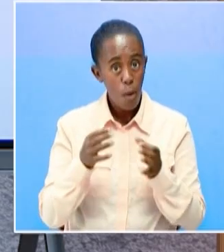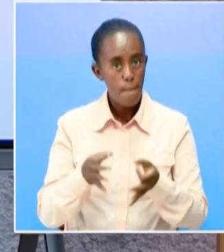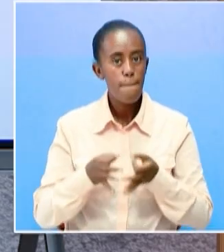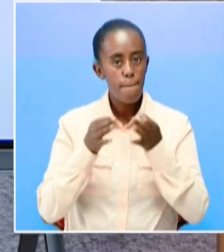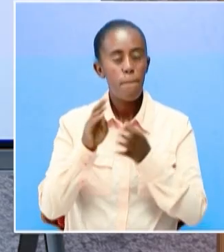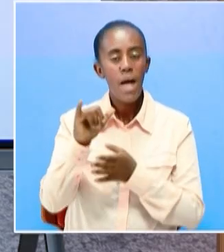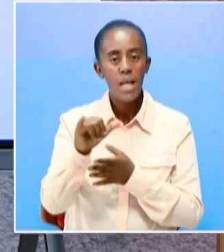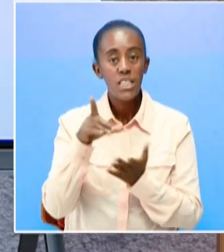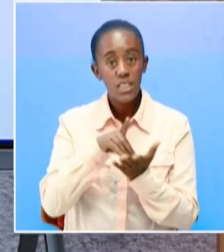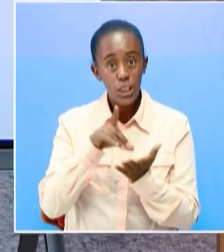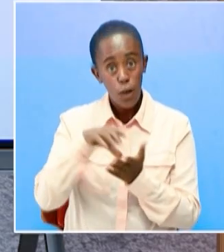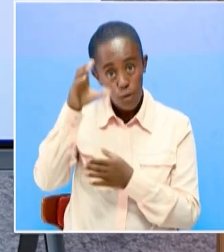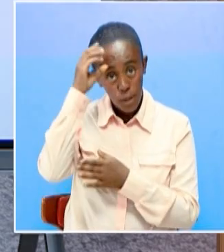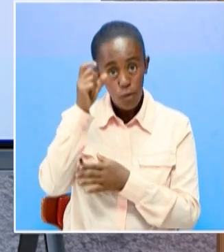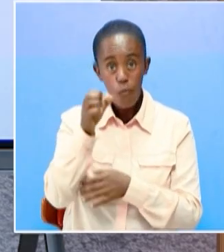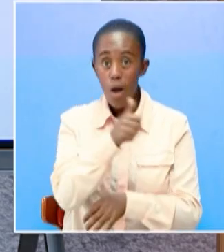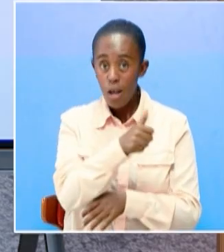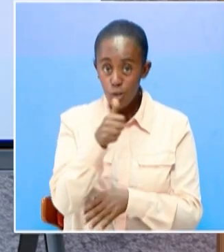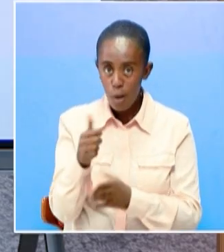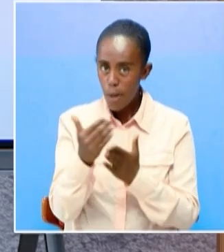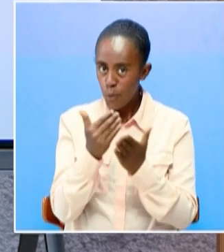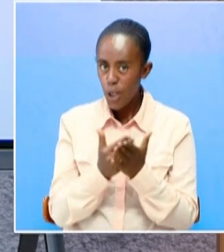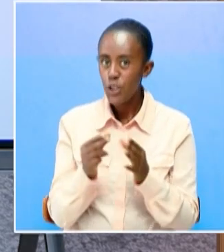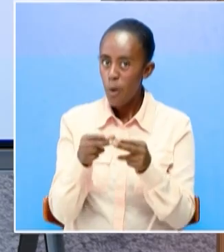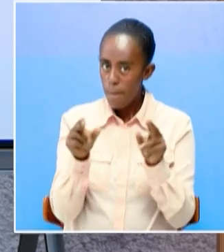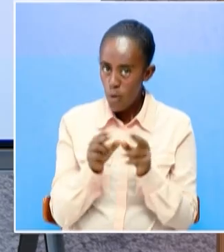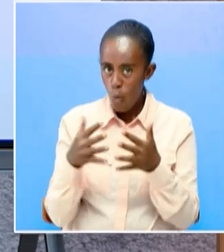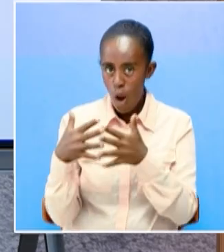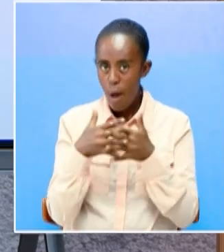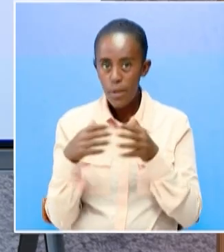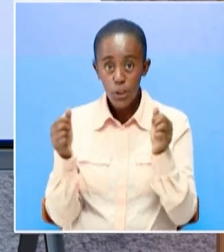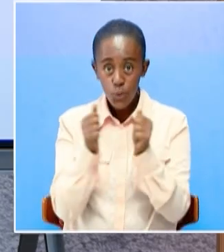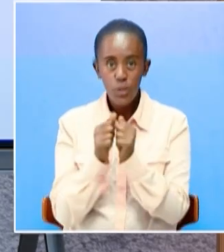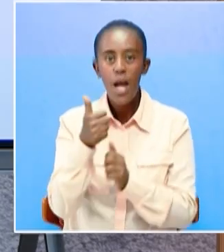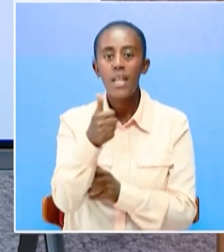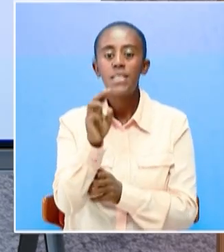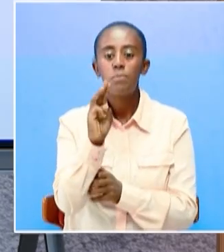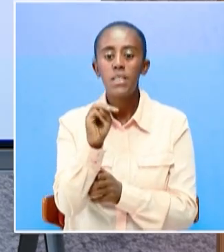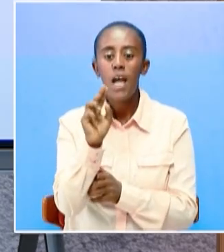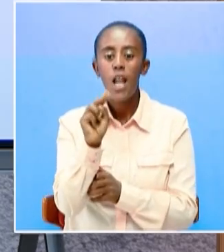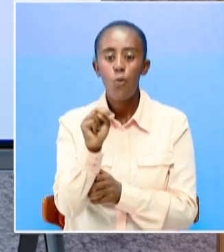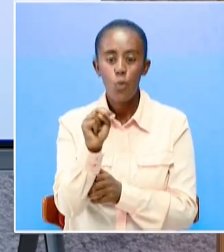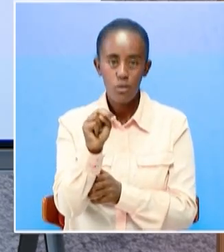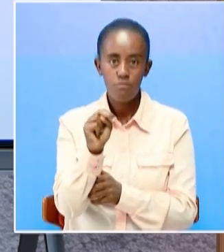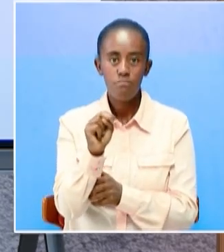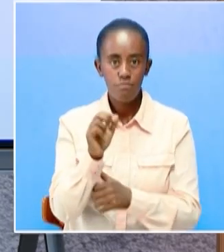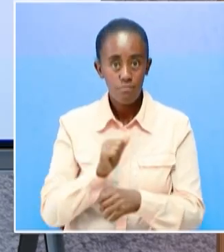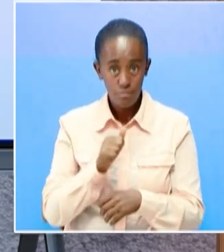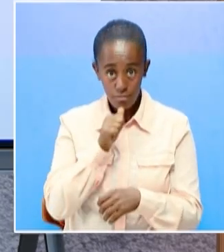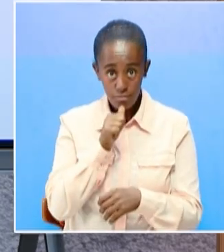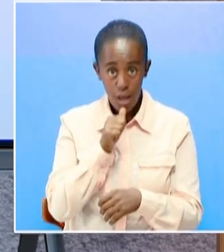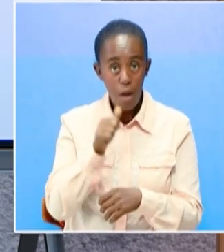by City Government of Addis Ababa Education Bureau in collaboration with Addis Media Network. I'm Abdullah